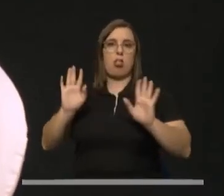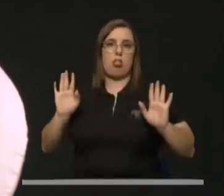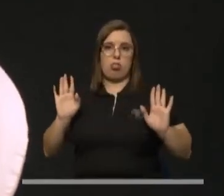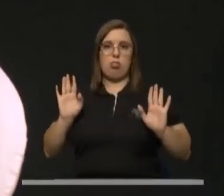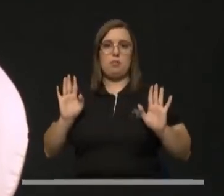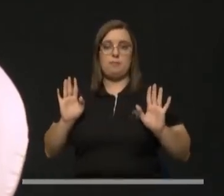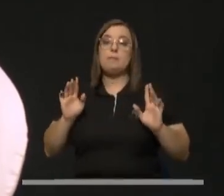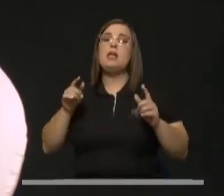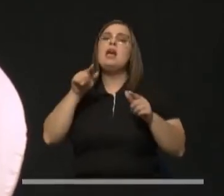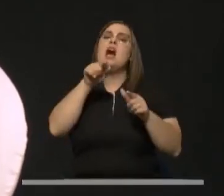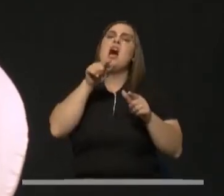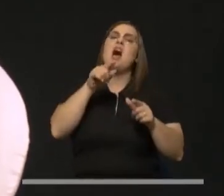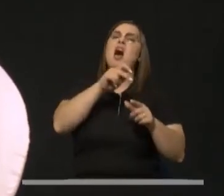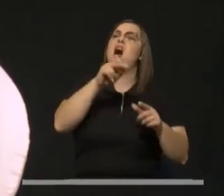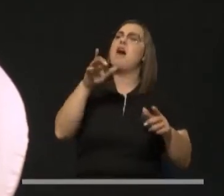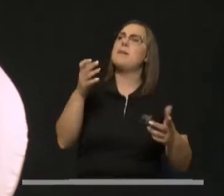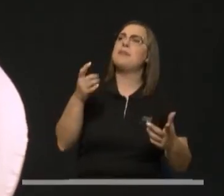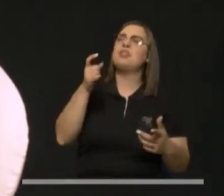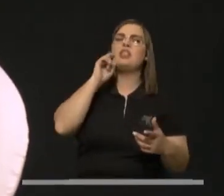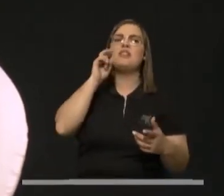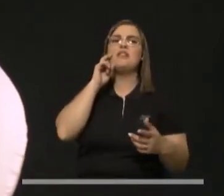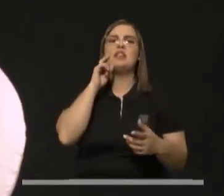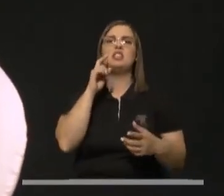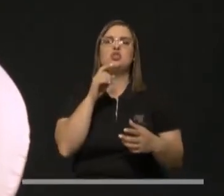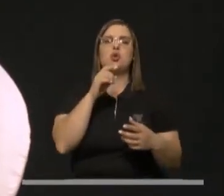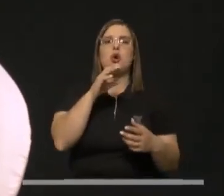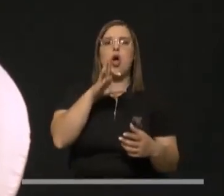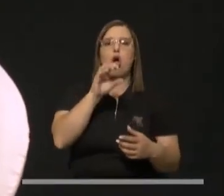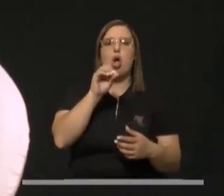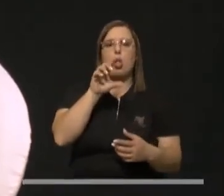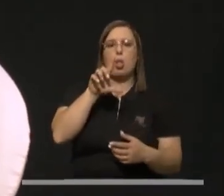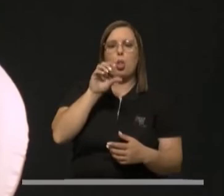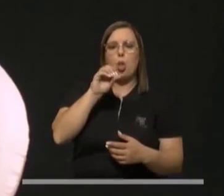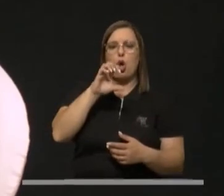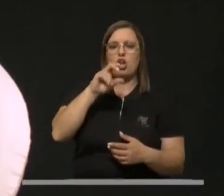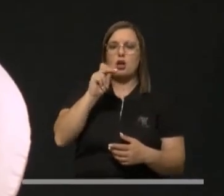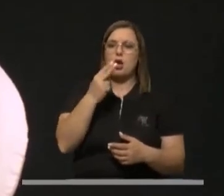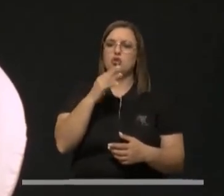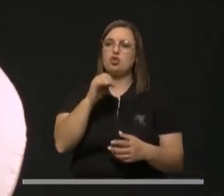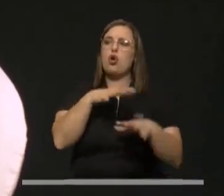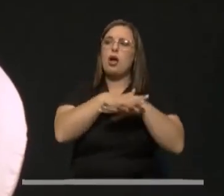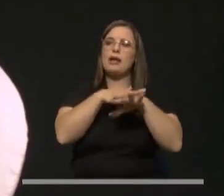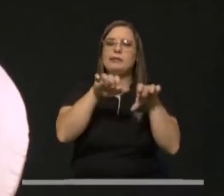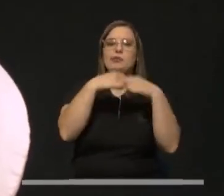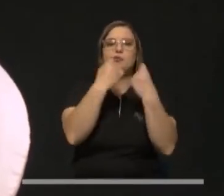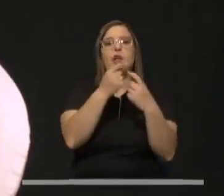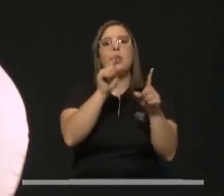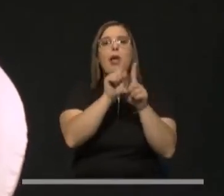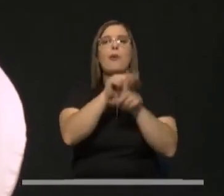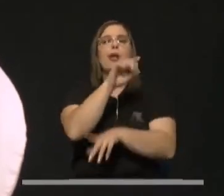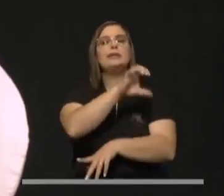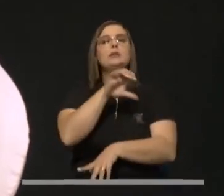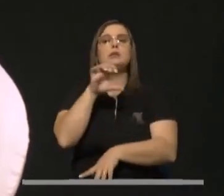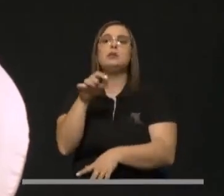because information is all being valued in the same way. They say that the defender of the Holocaust in